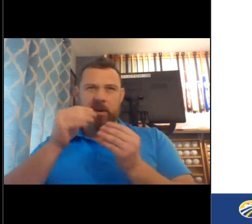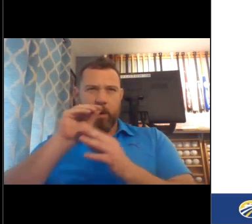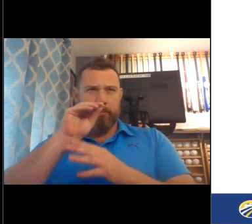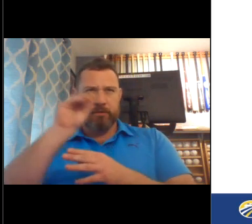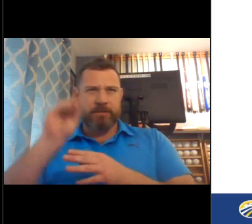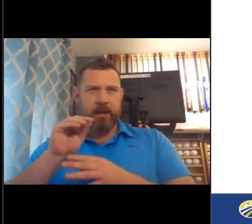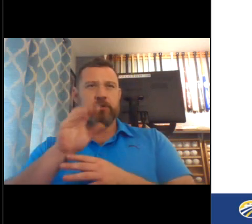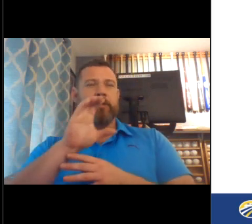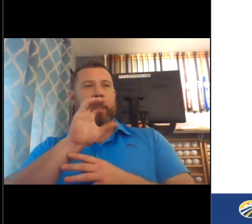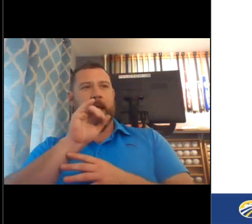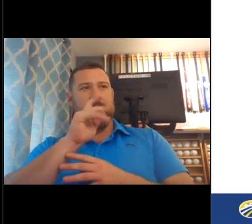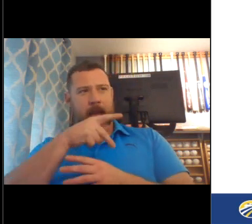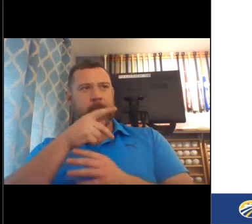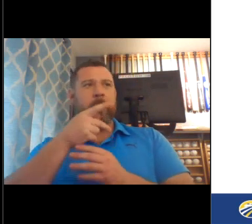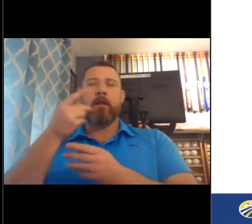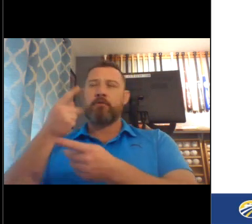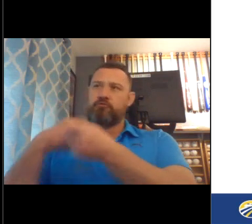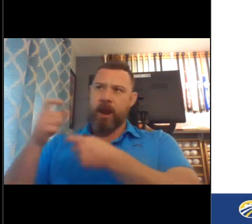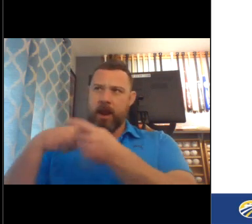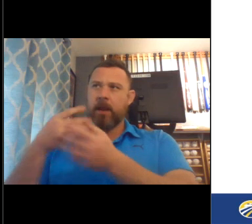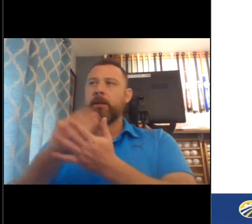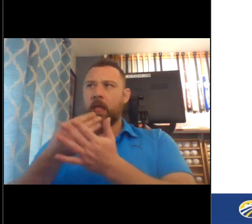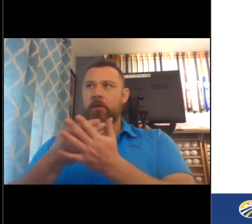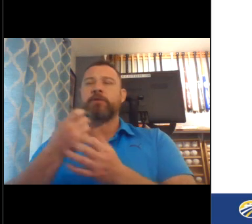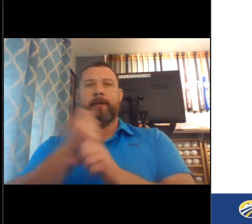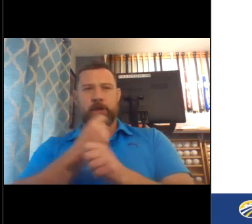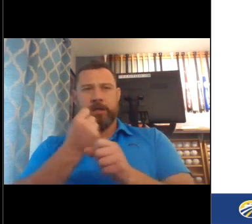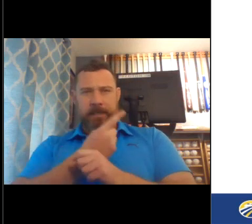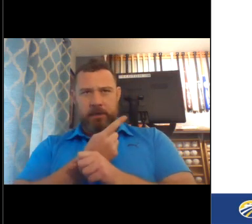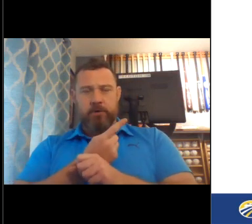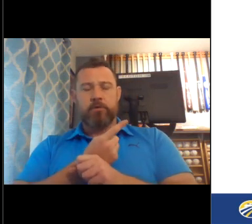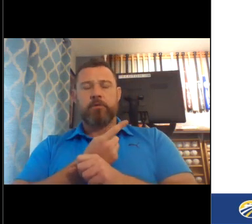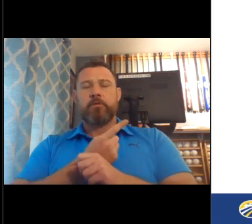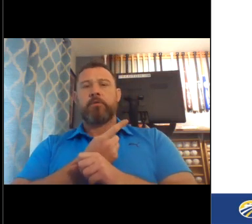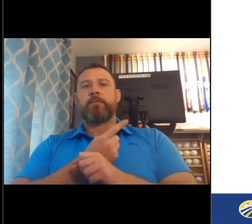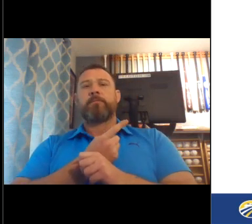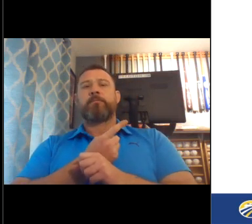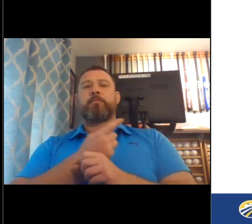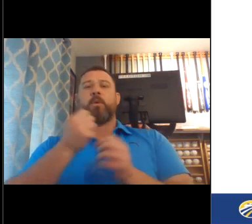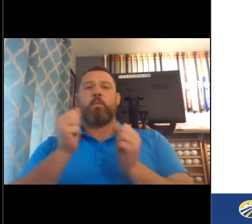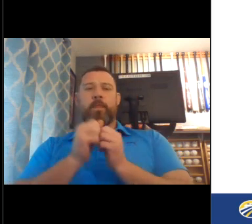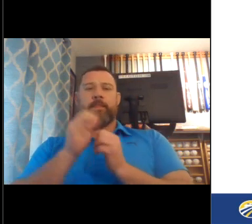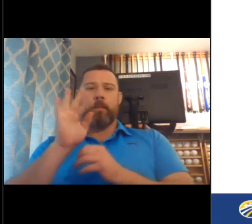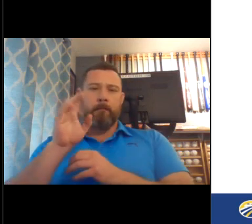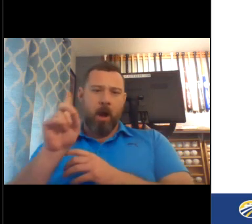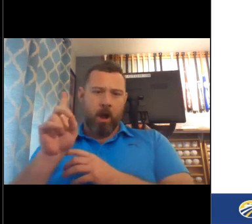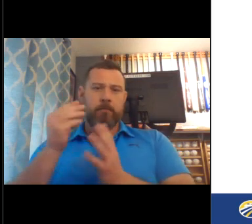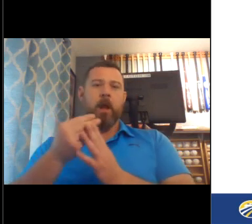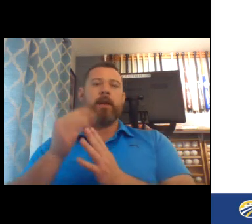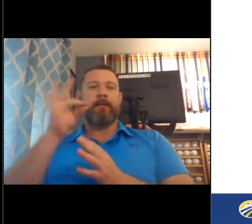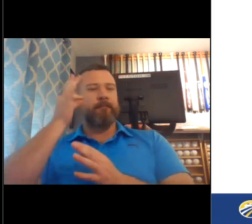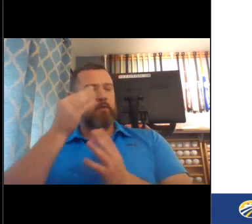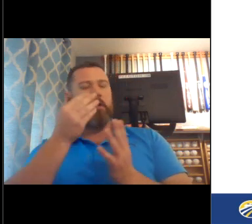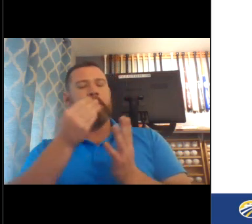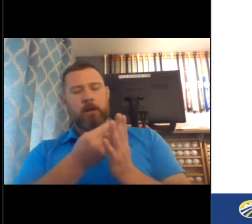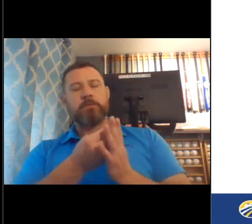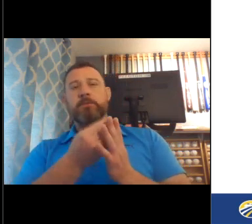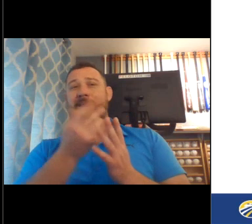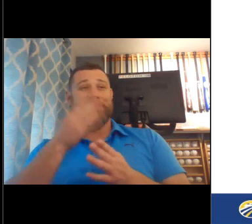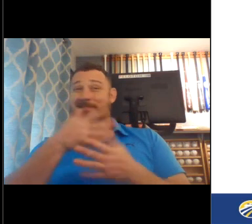trade dollars from the auctions every year, and with bond dollars, cap and trade, and federal funds, and that's